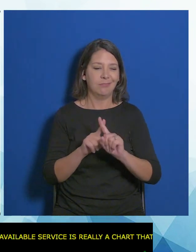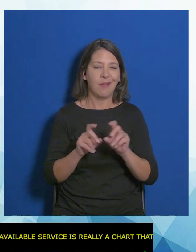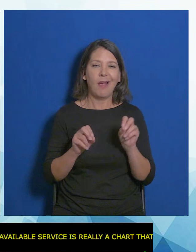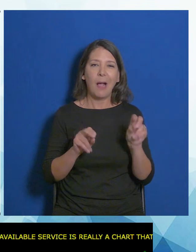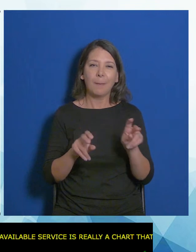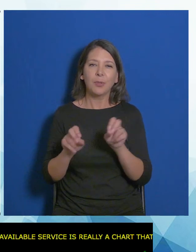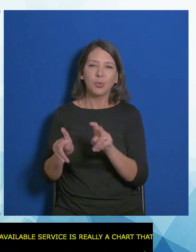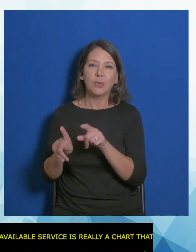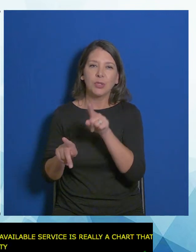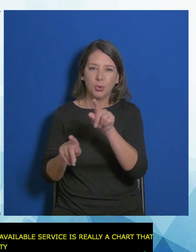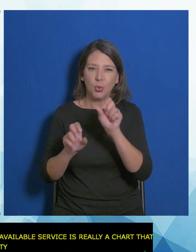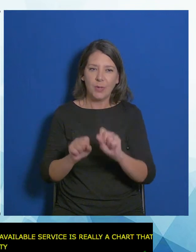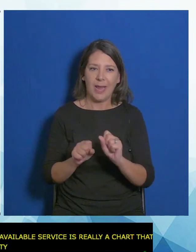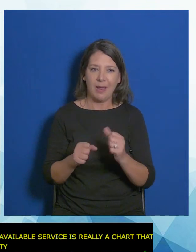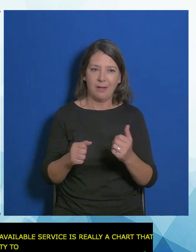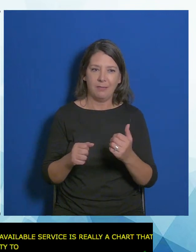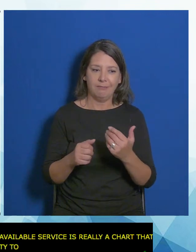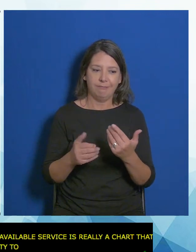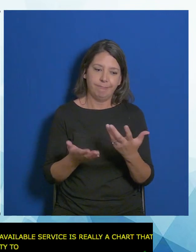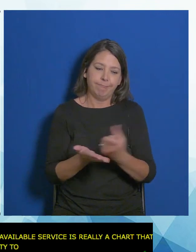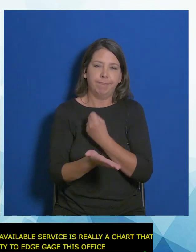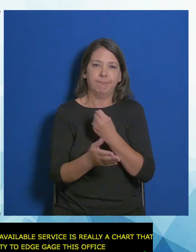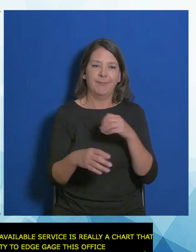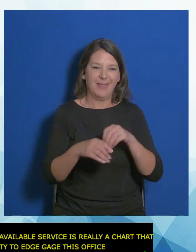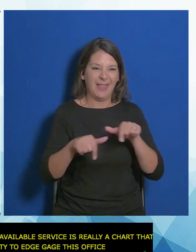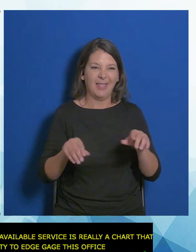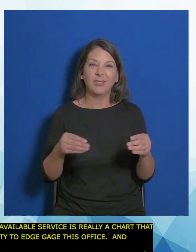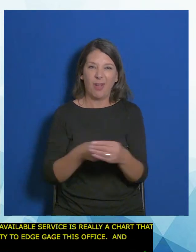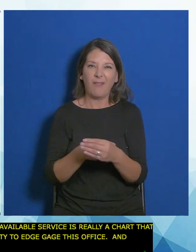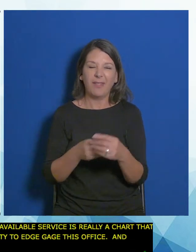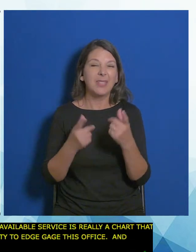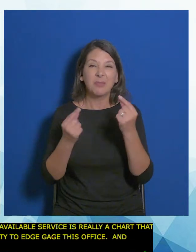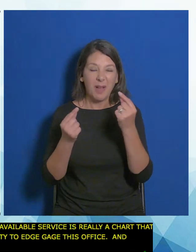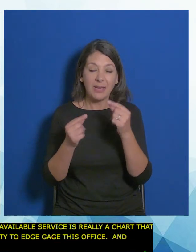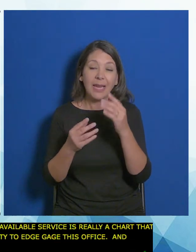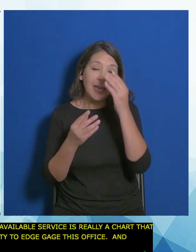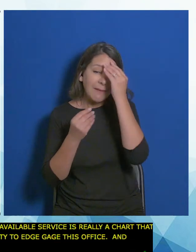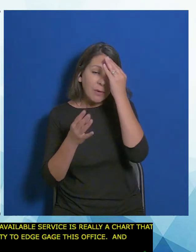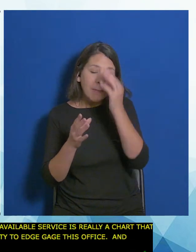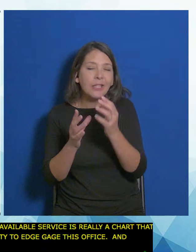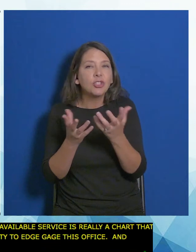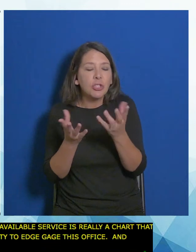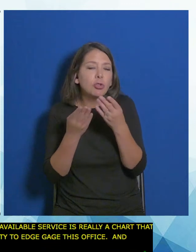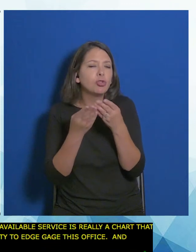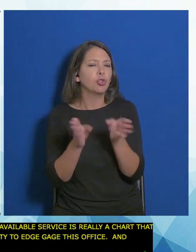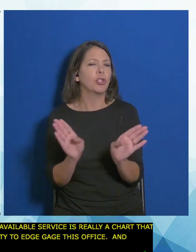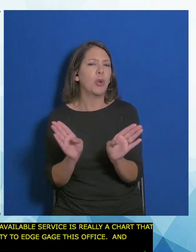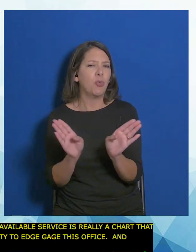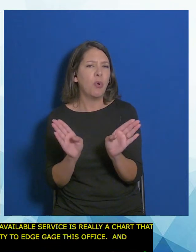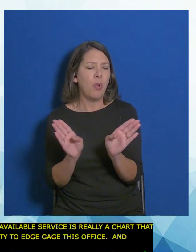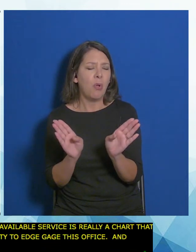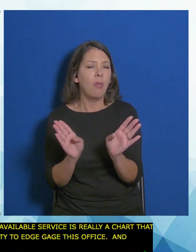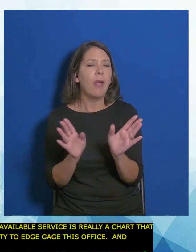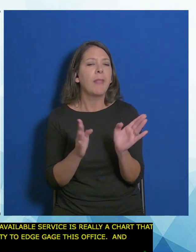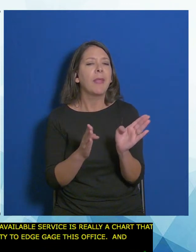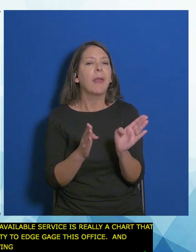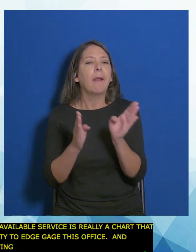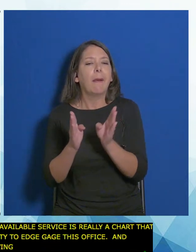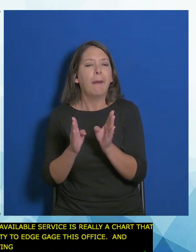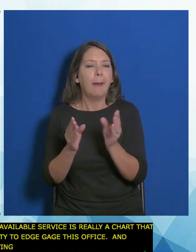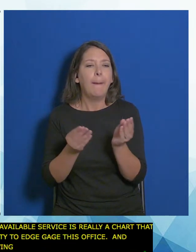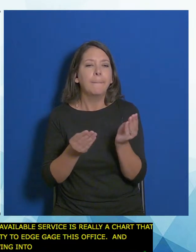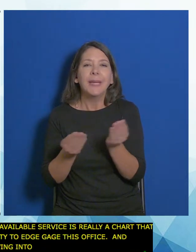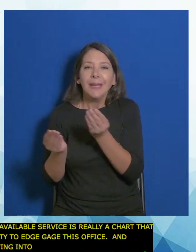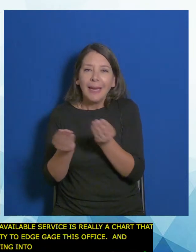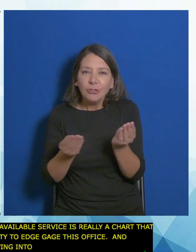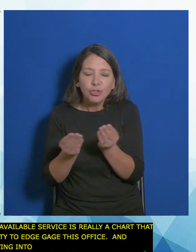engage this office, starting with information being kind of the most general, moving into mediation being the